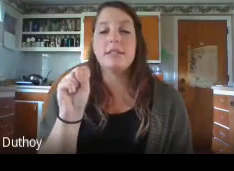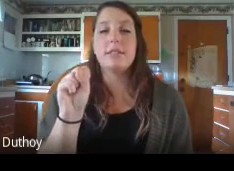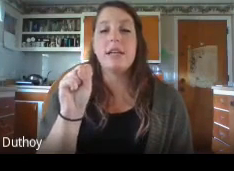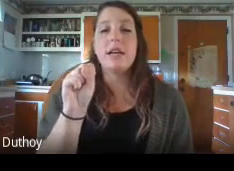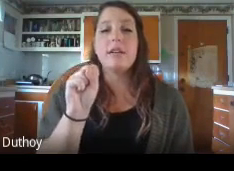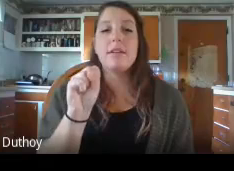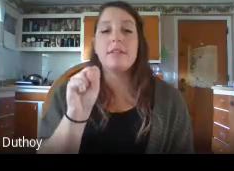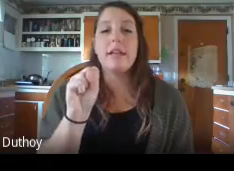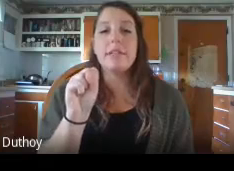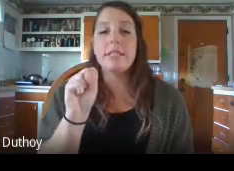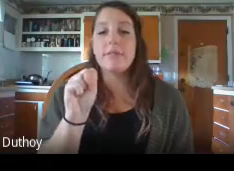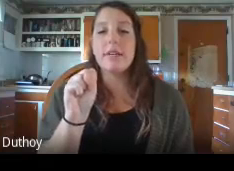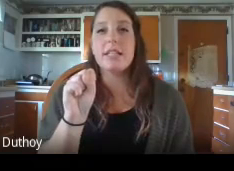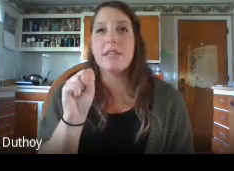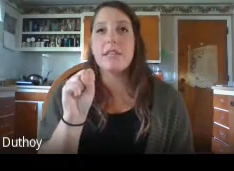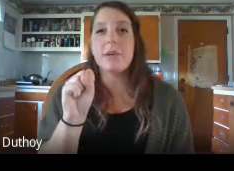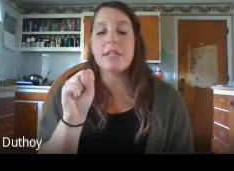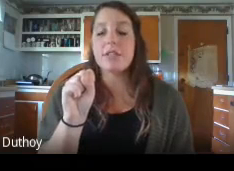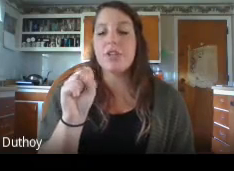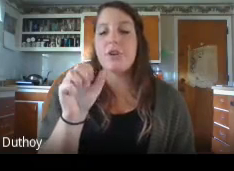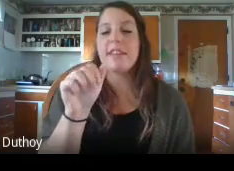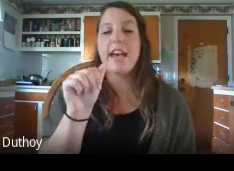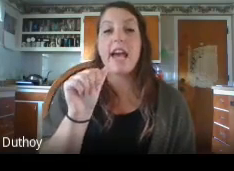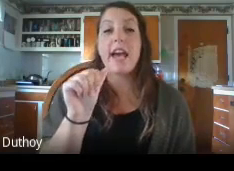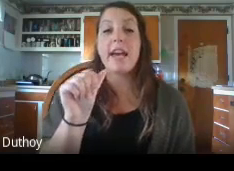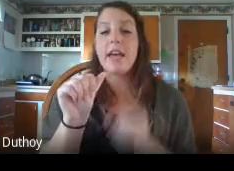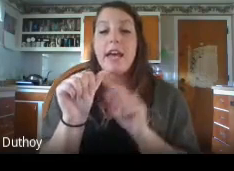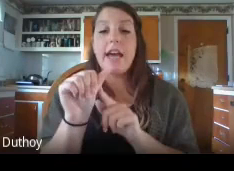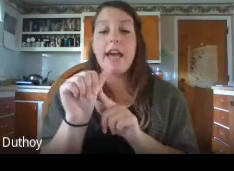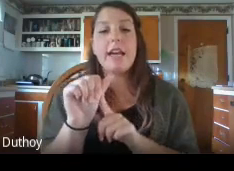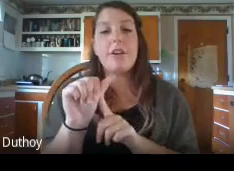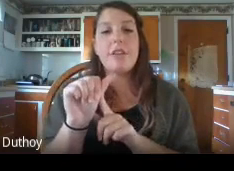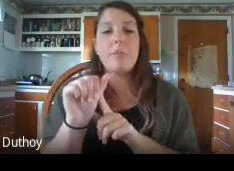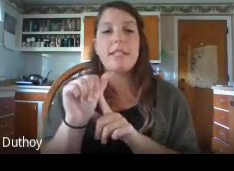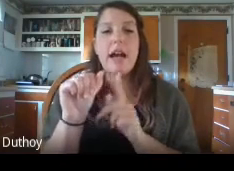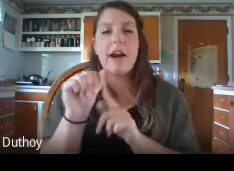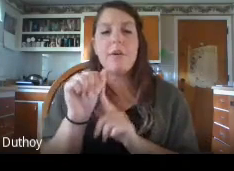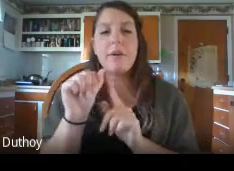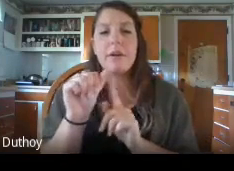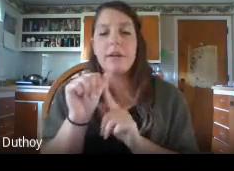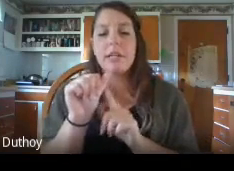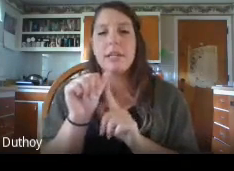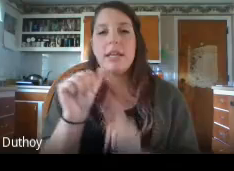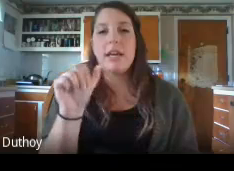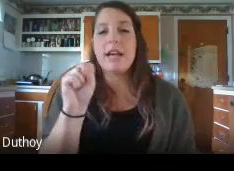S. Now this one gets confusing too with A. A, your thumb is